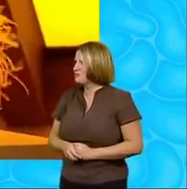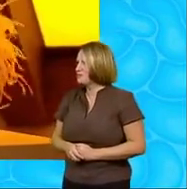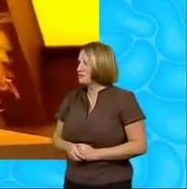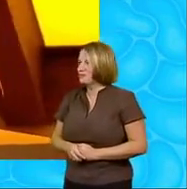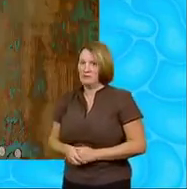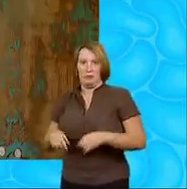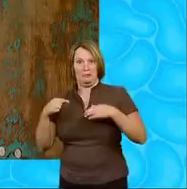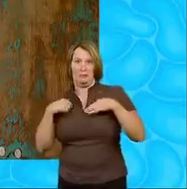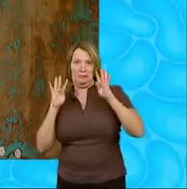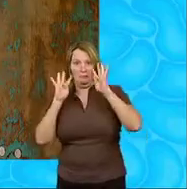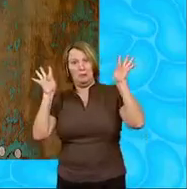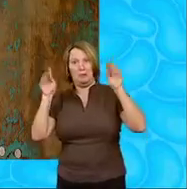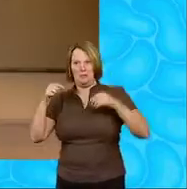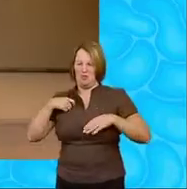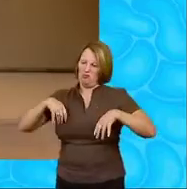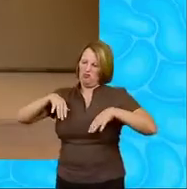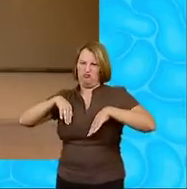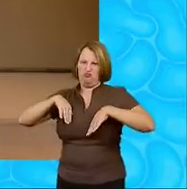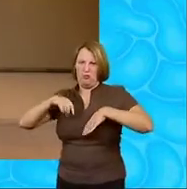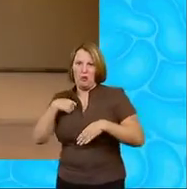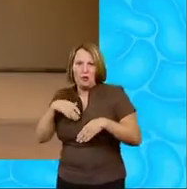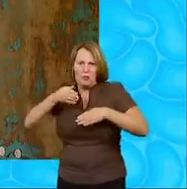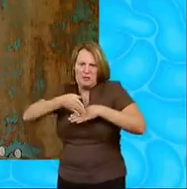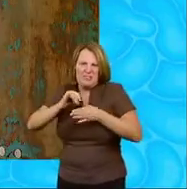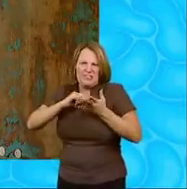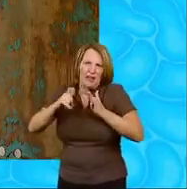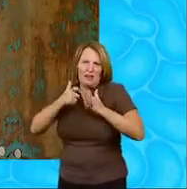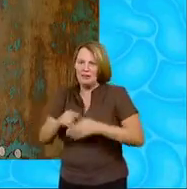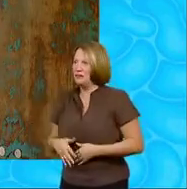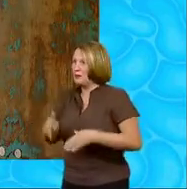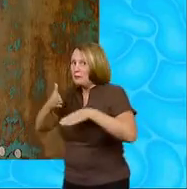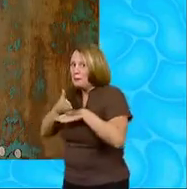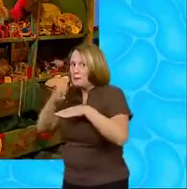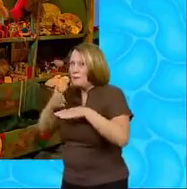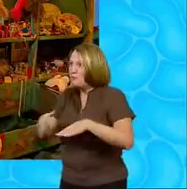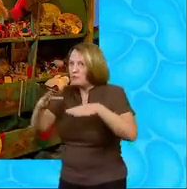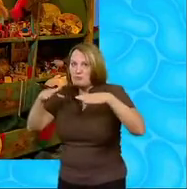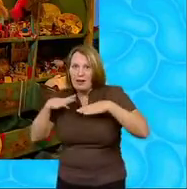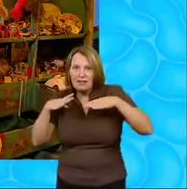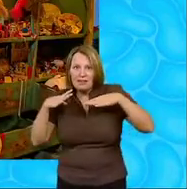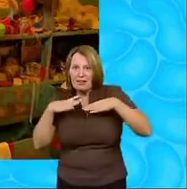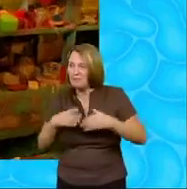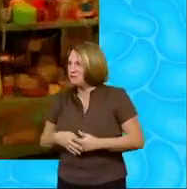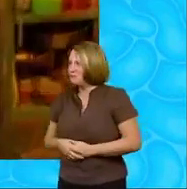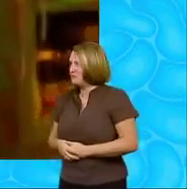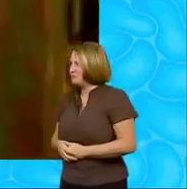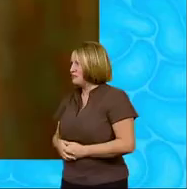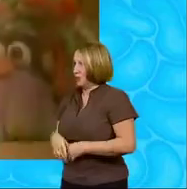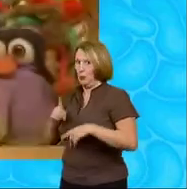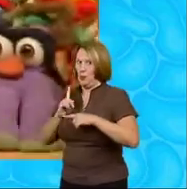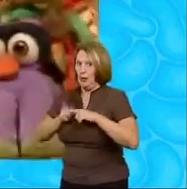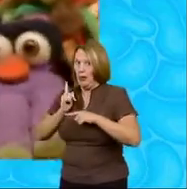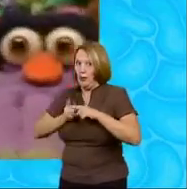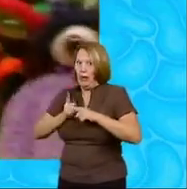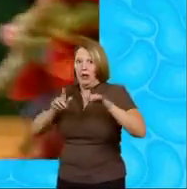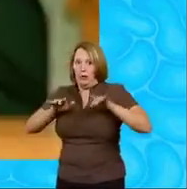We Dib Dab Scribble. And I'm Stick. Let's get busy. Quick.